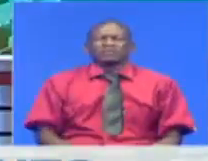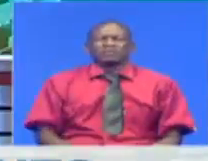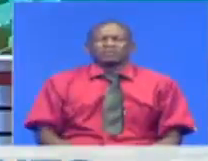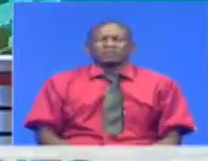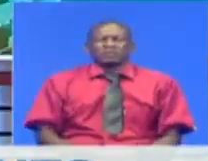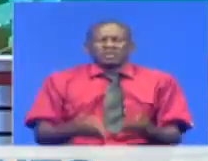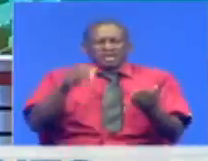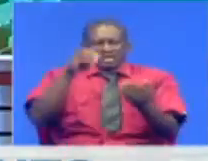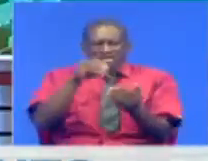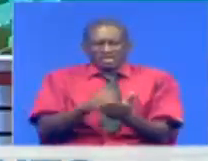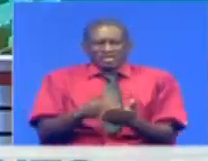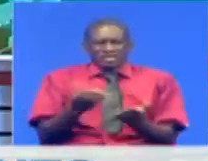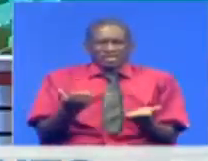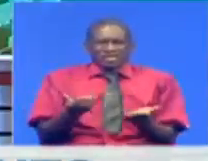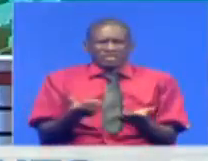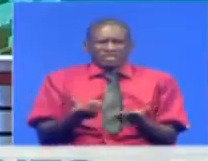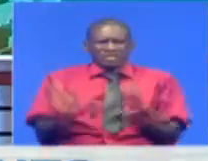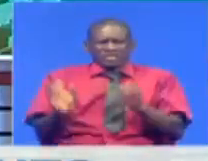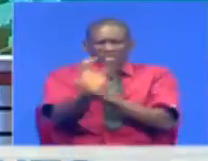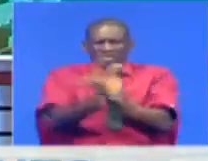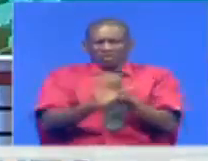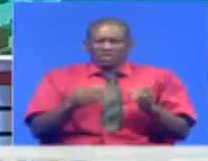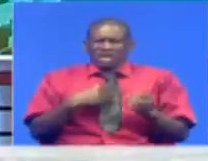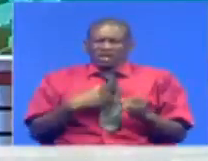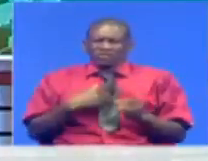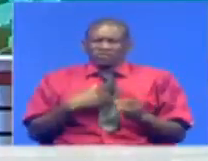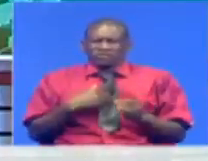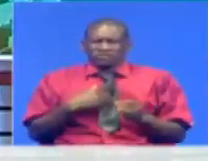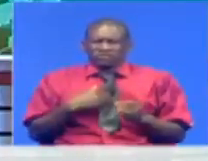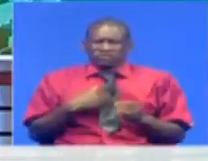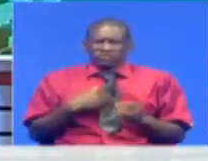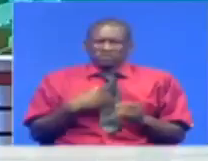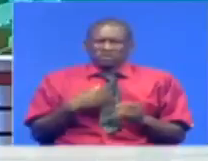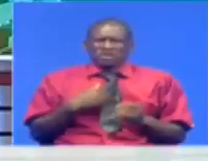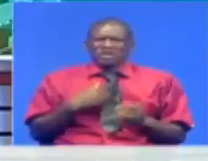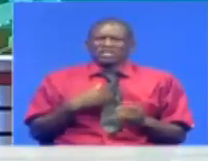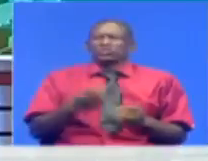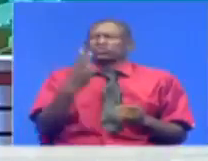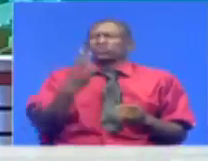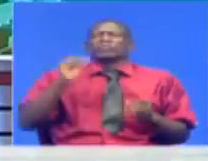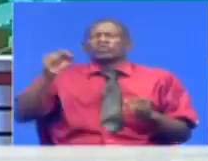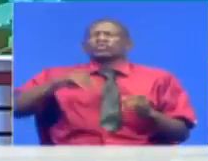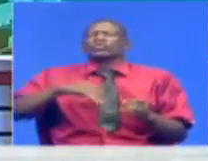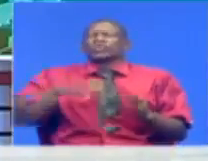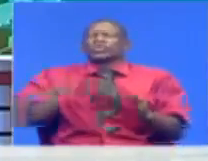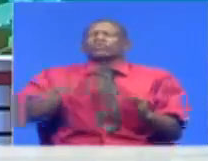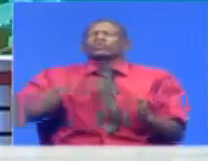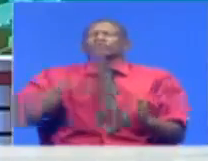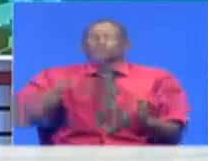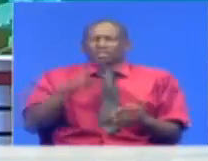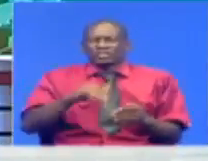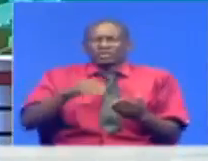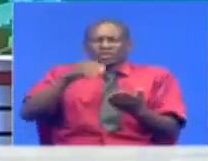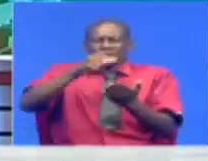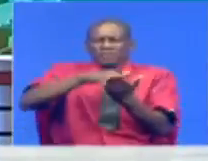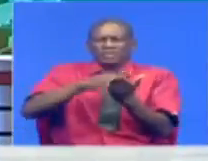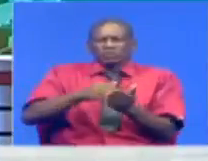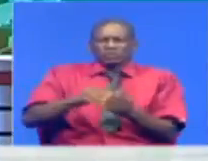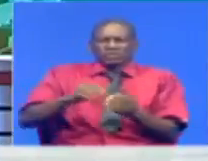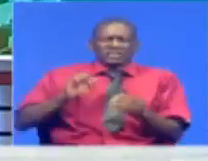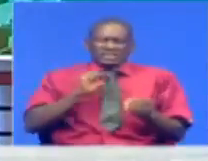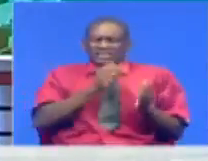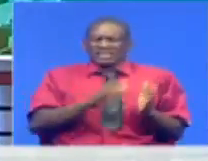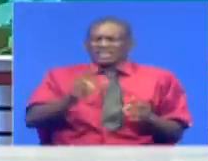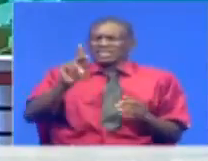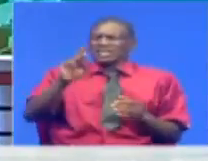Once again, unfortunately, the country has lost two political leaders. Machakos Senator Boniface Mutinda Kabaka died days after